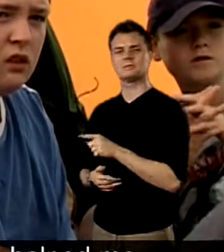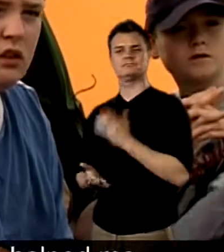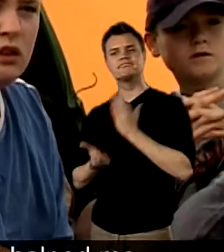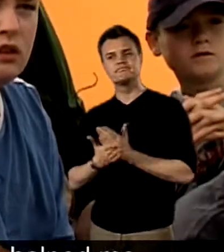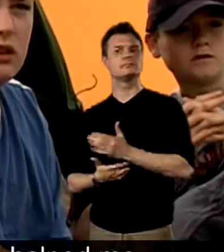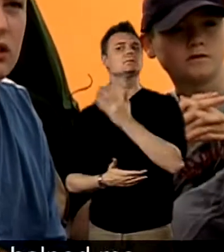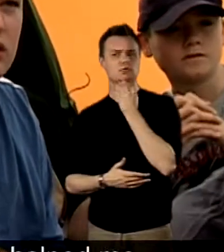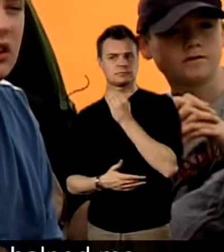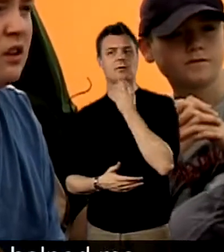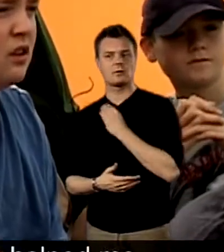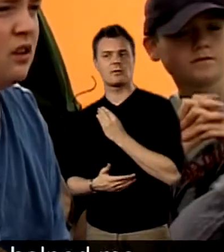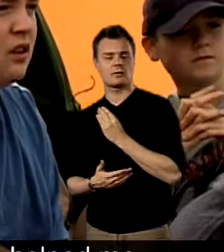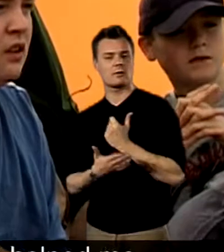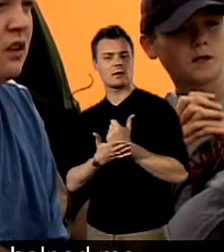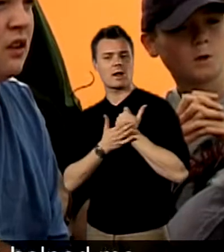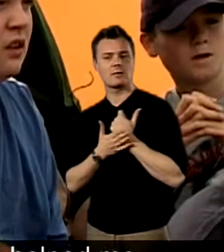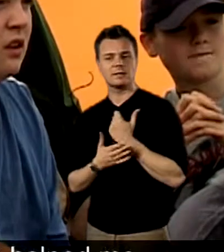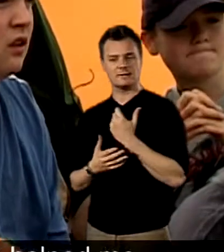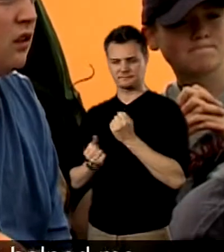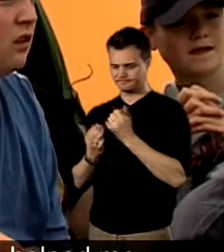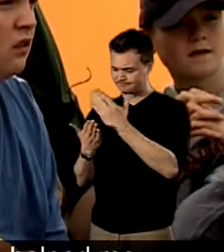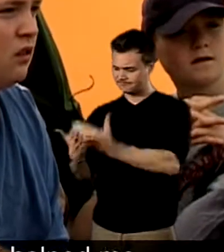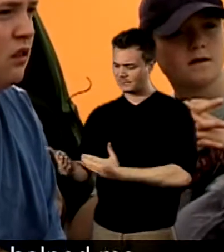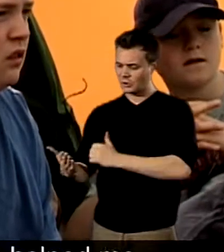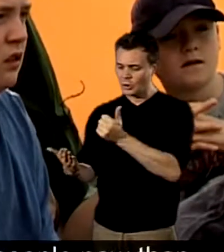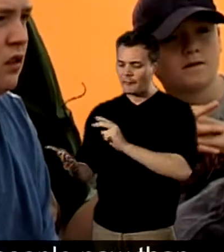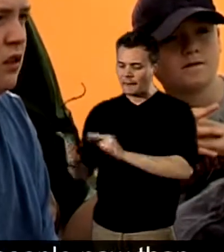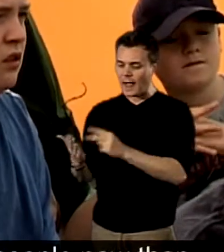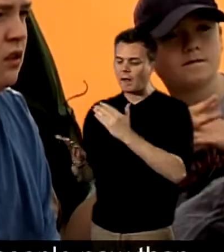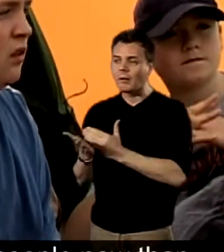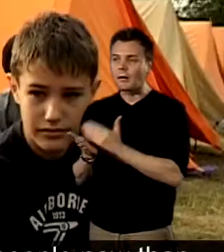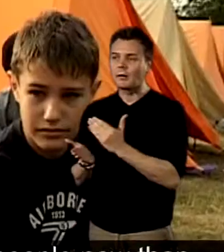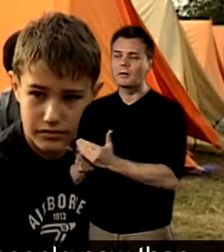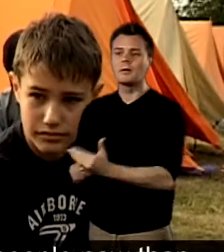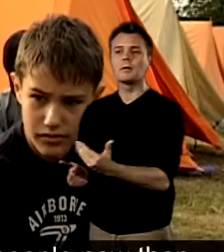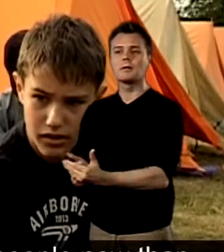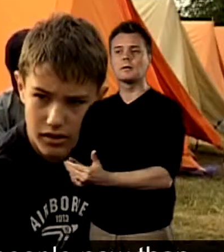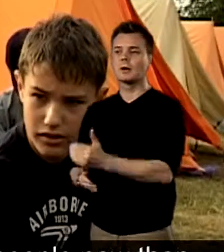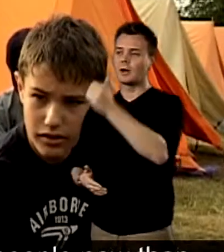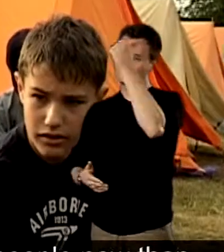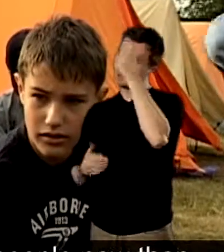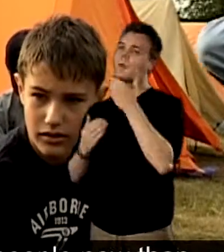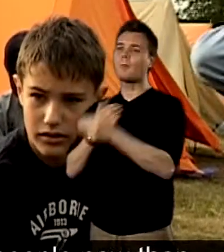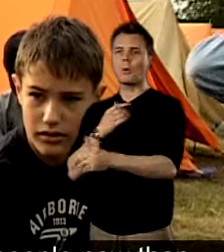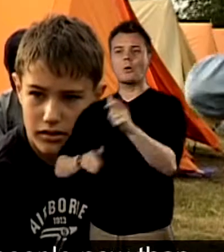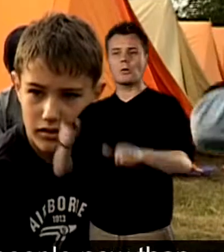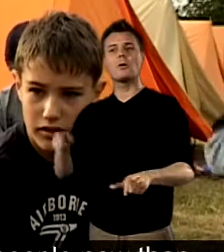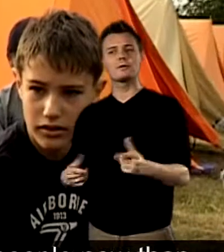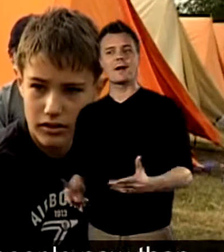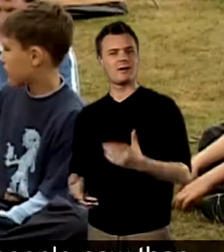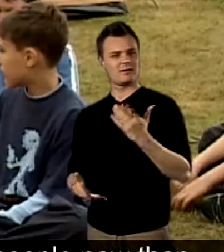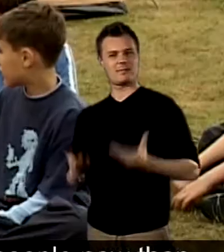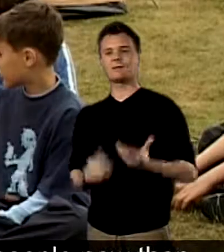It's helped me just have a good plan of what's going to happen in the camp. I know a lot more people now than I used to